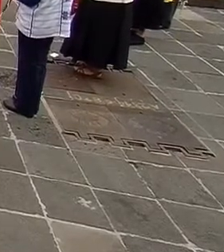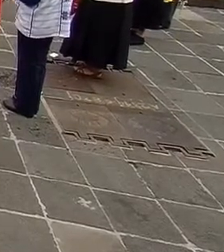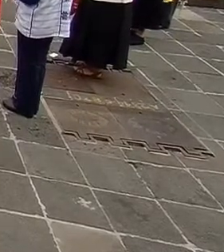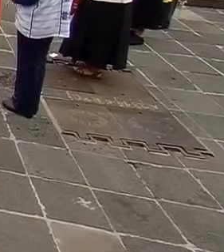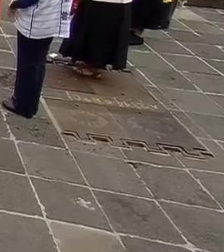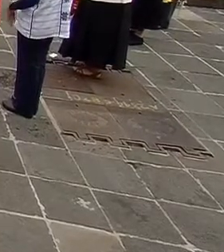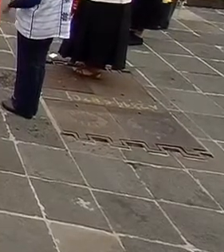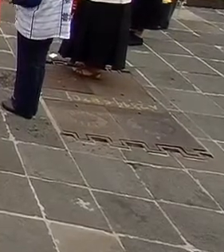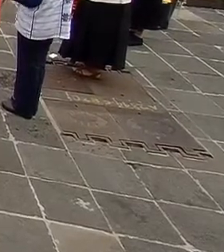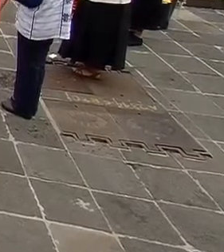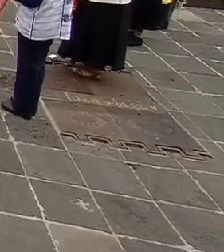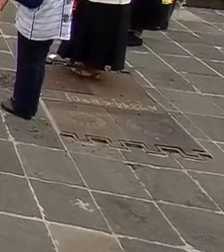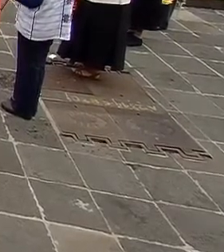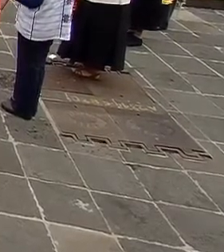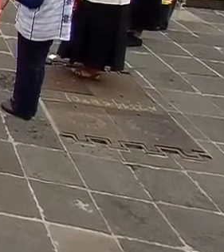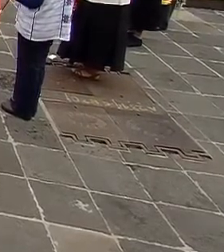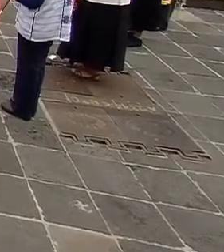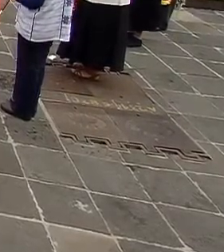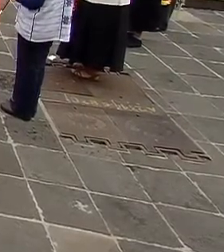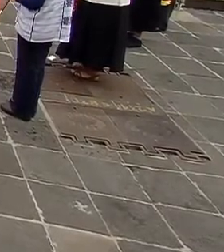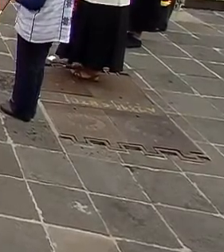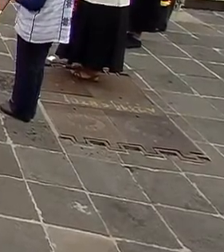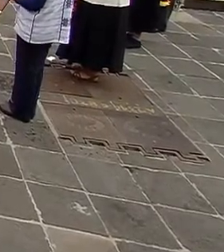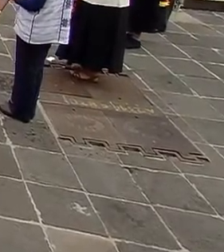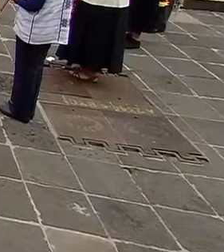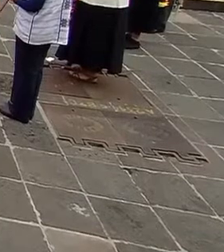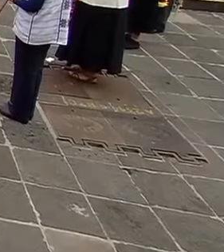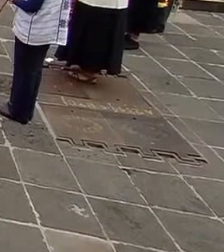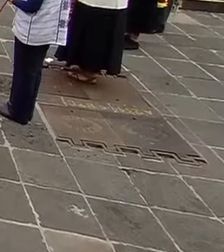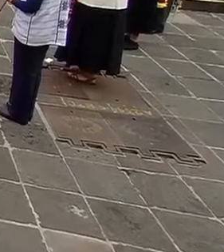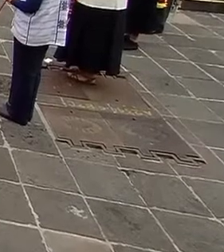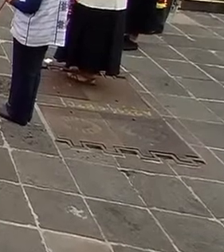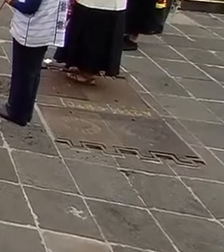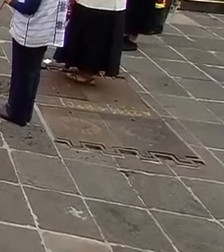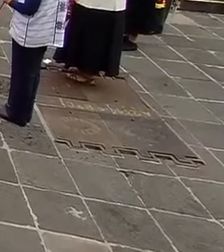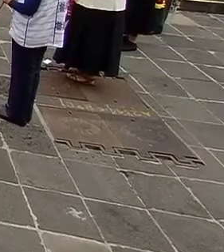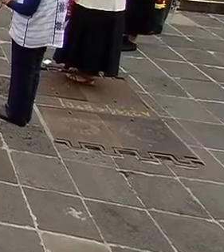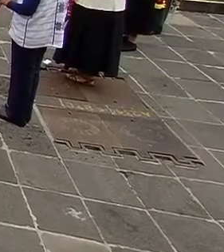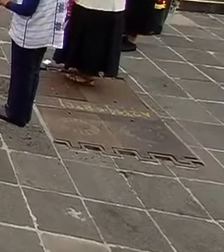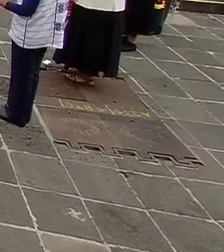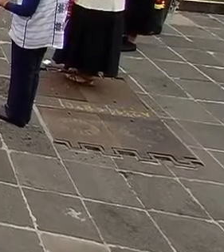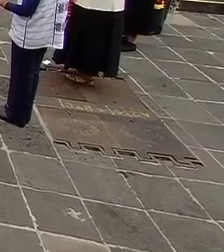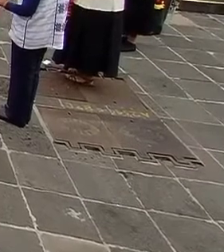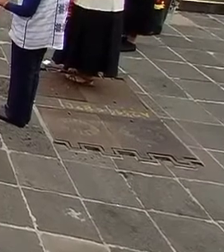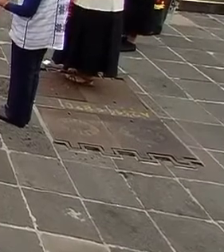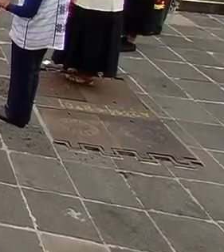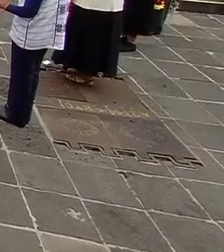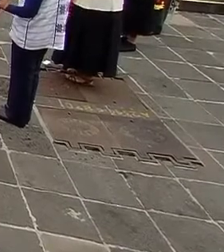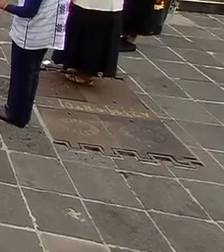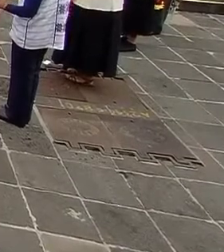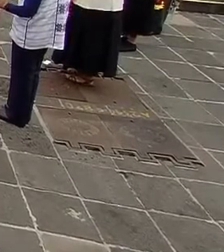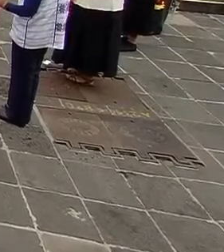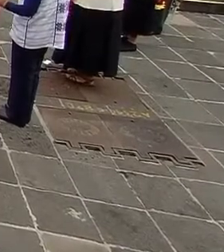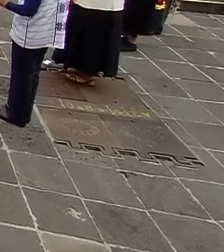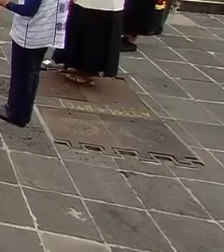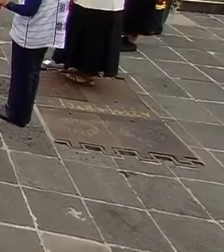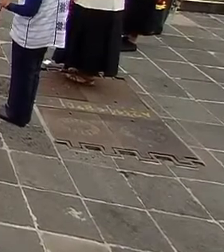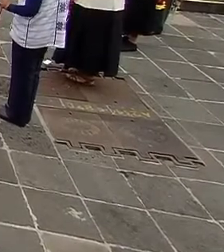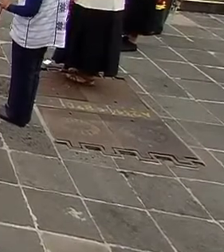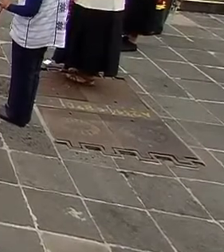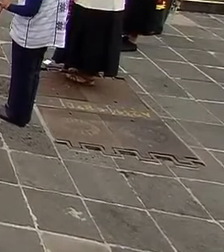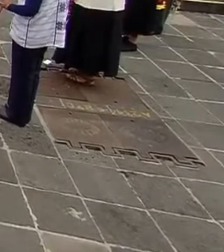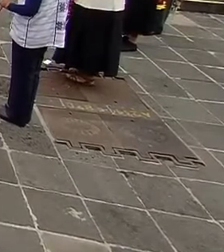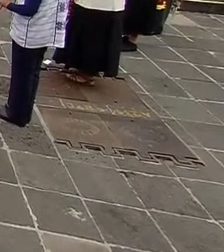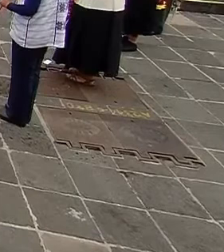Tospalat, in Apaguian, in Atlatlan, in Onca in Huillot Machoco, in Tolzalan, in